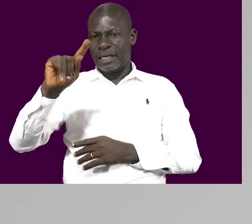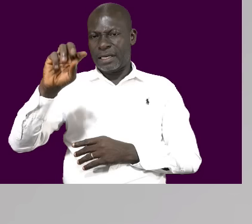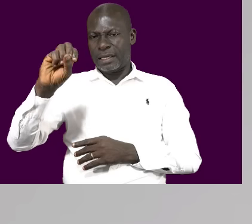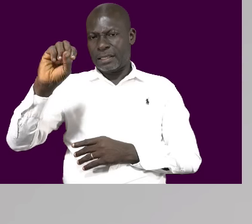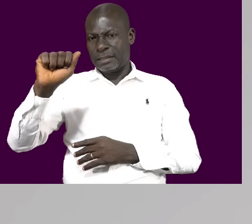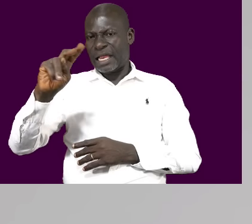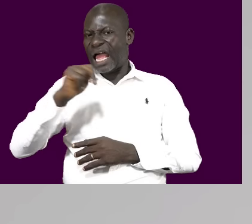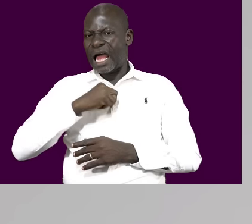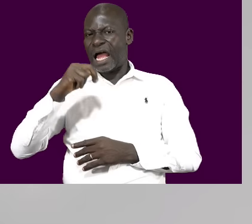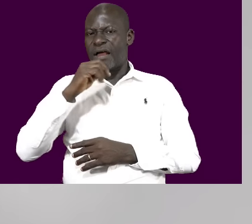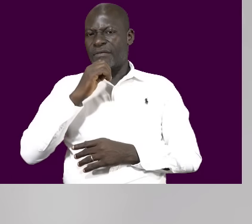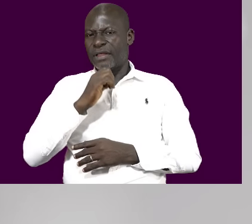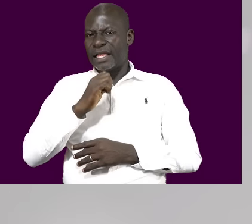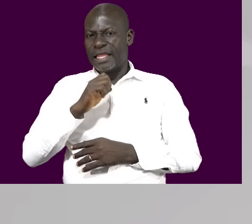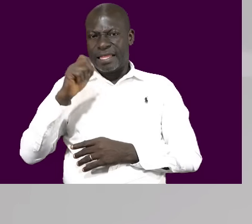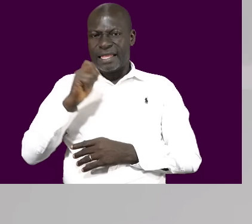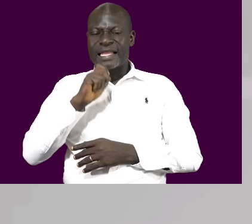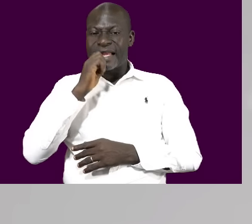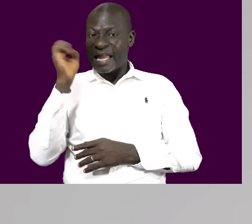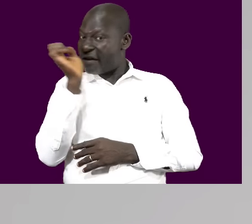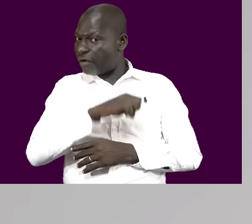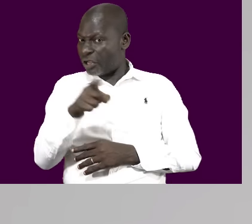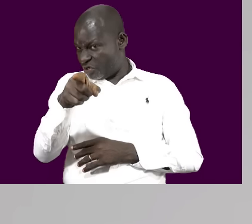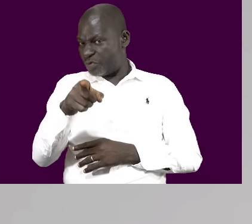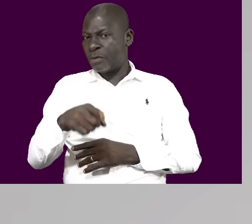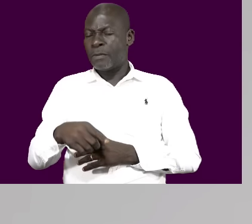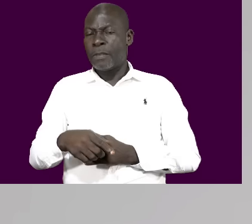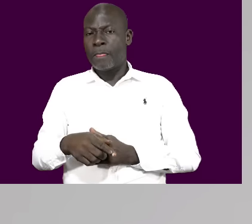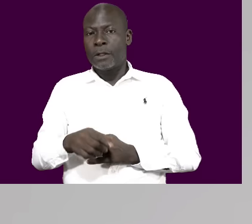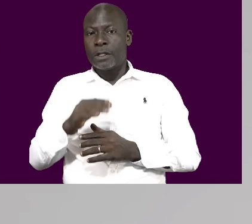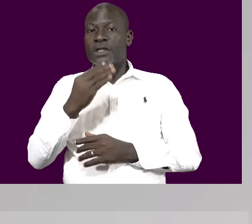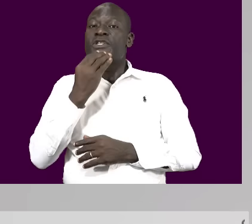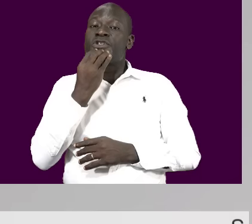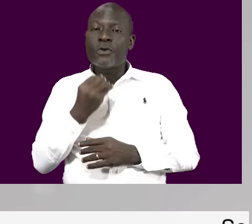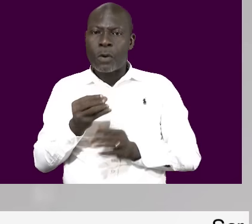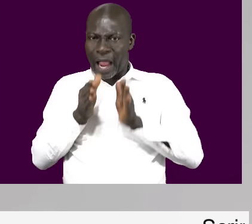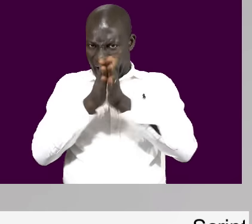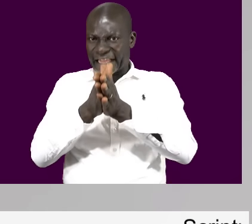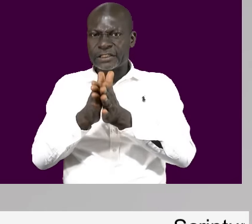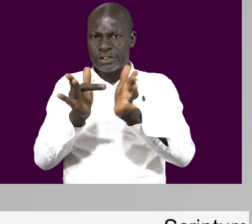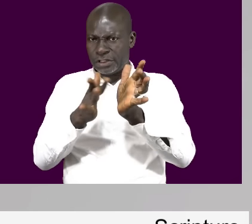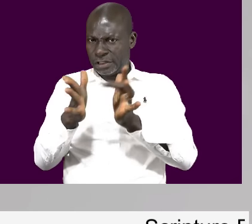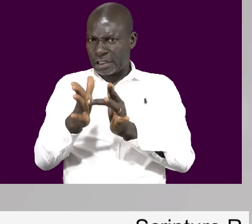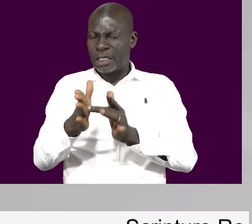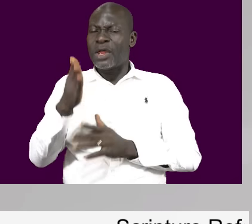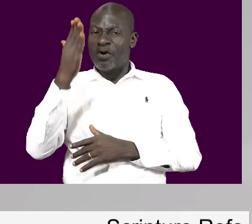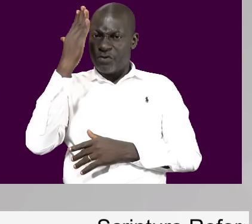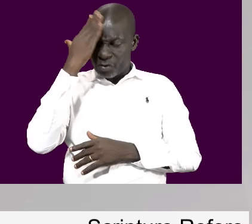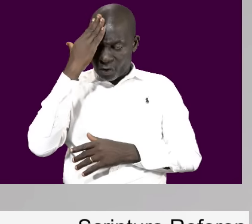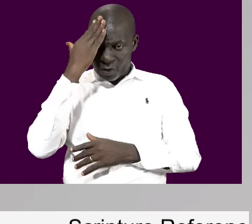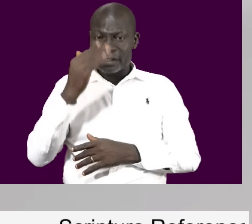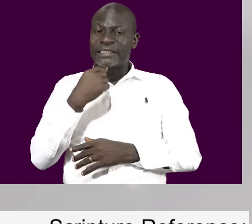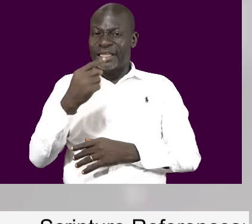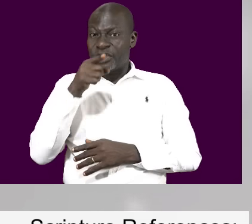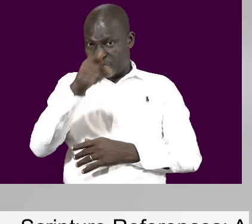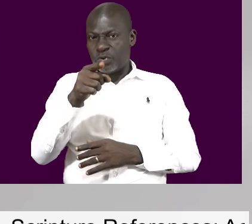demon?" Hold up, Jew for no jina Yesu Christo nim. A woman him say ready Yesu. Aya Jew ni no catch and